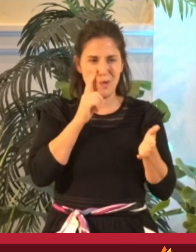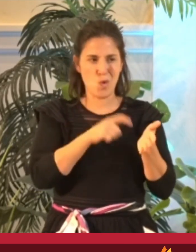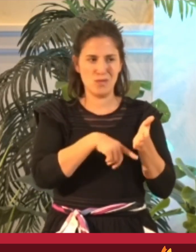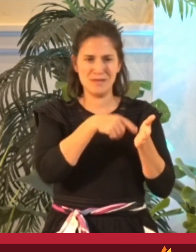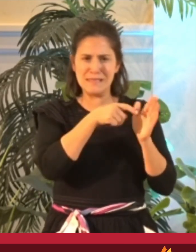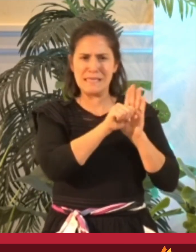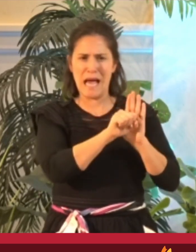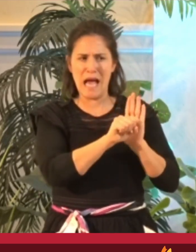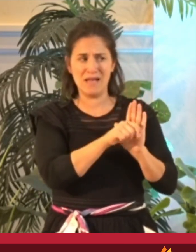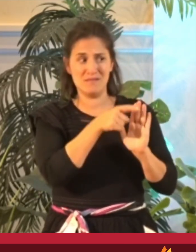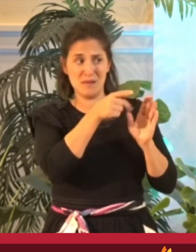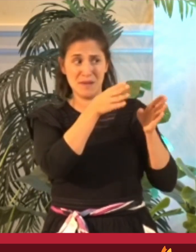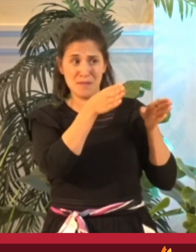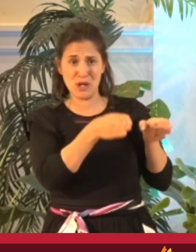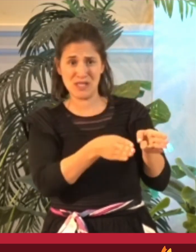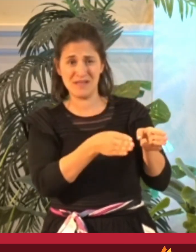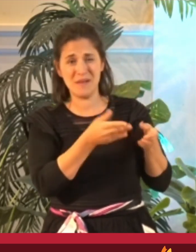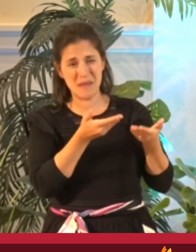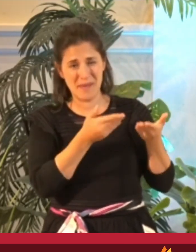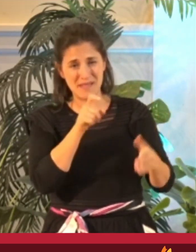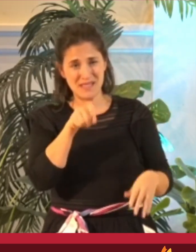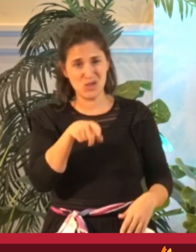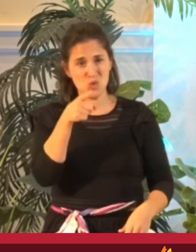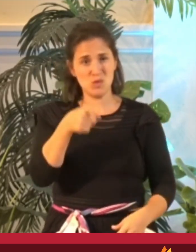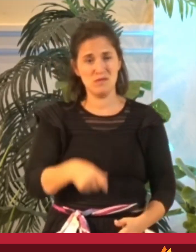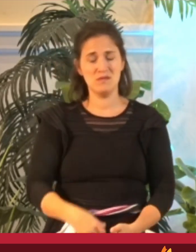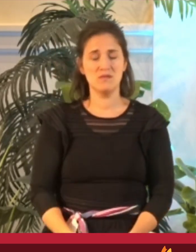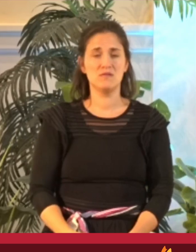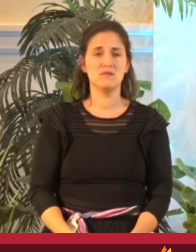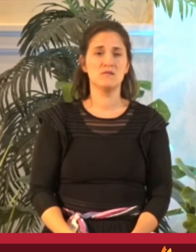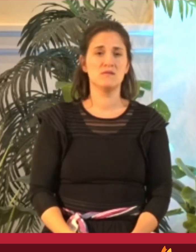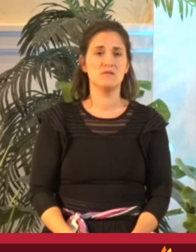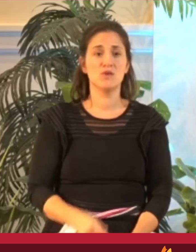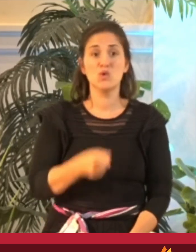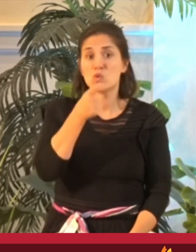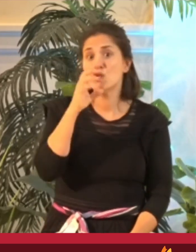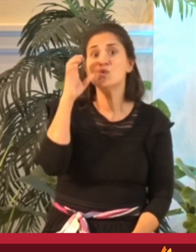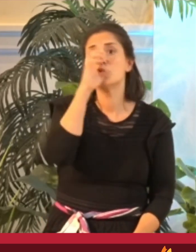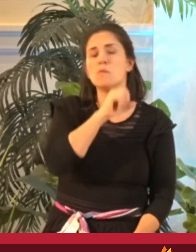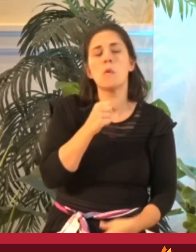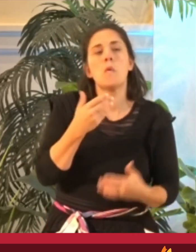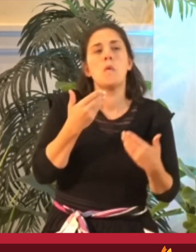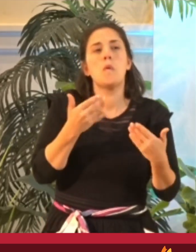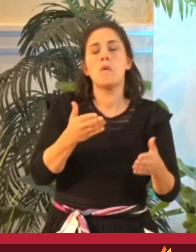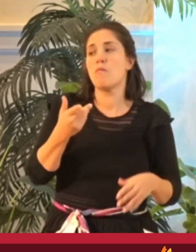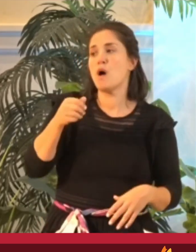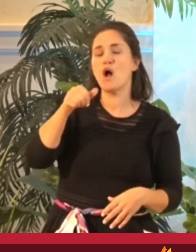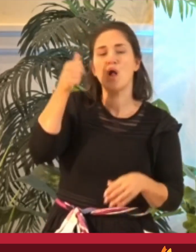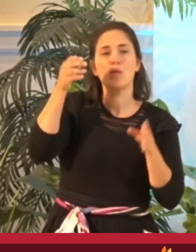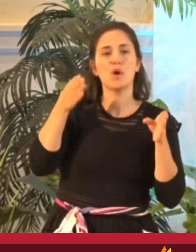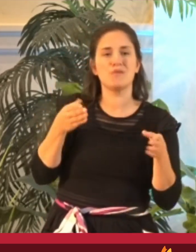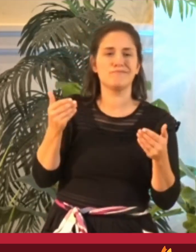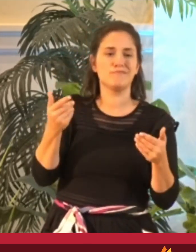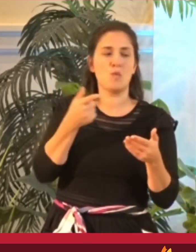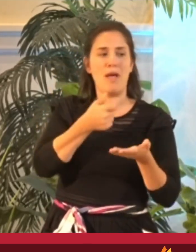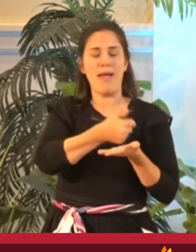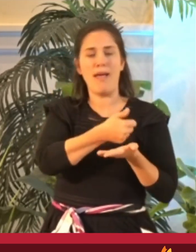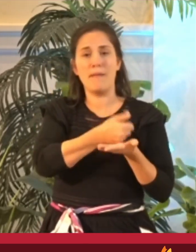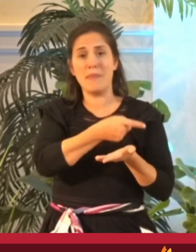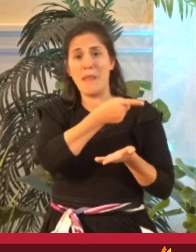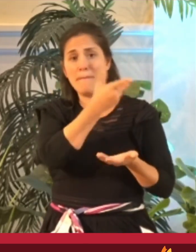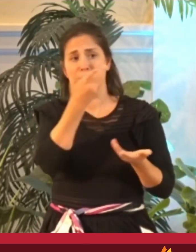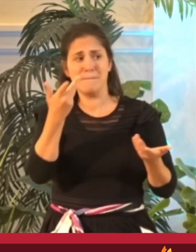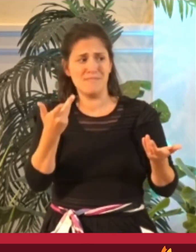them. We assume someone else will take care of them. We convince ourselves that it's